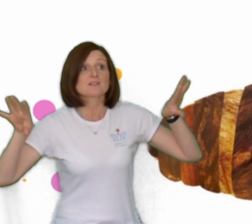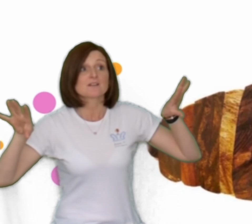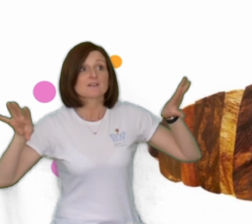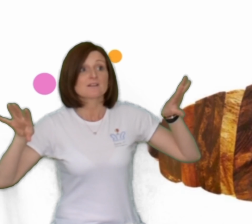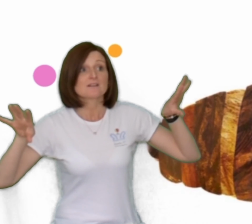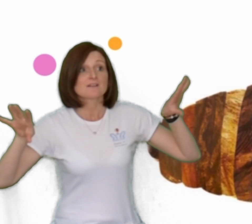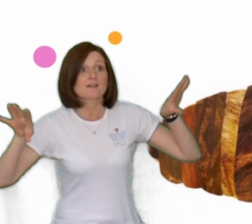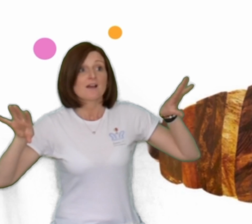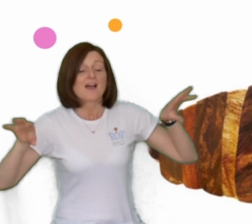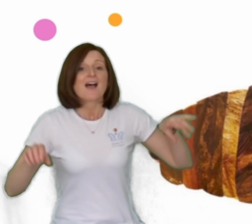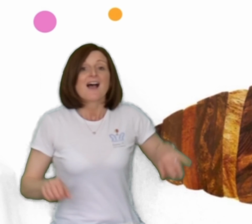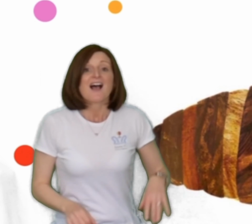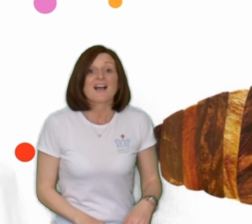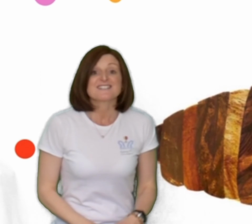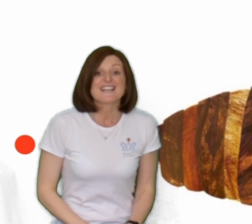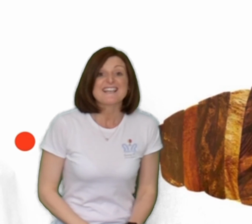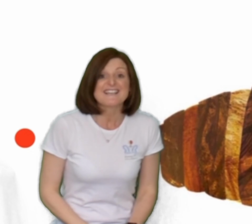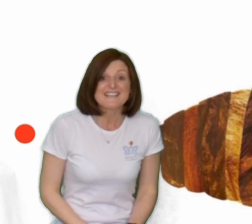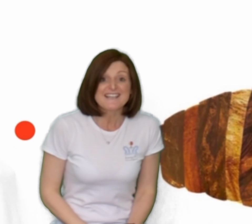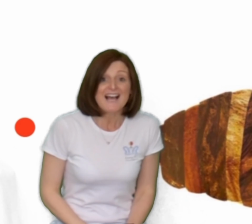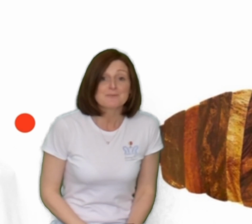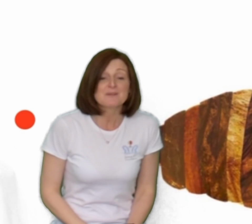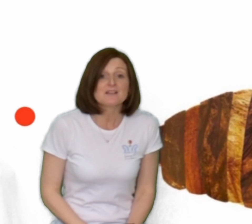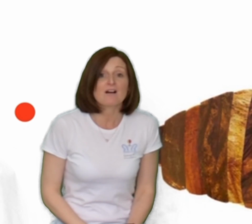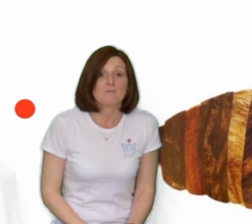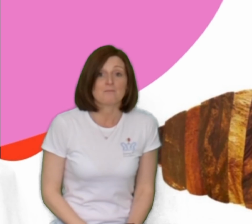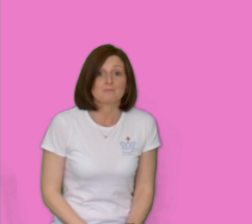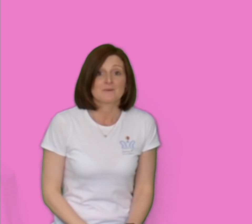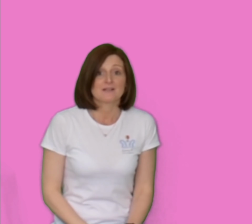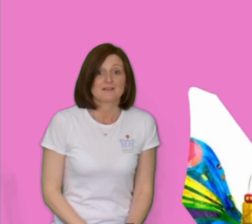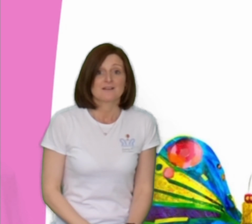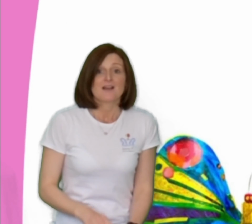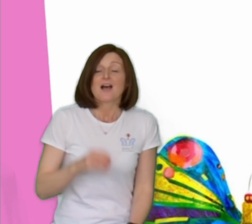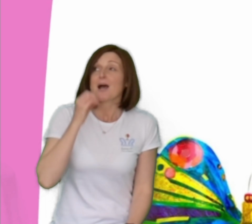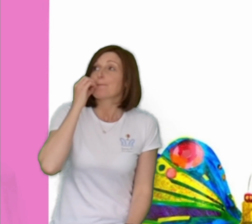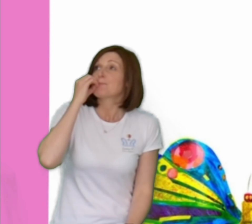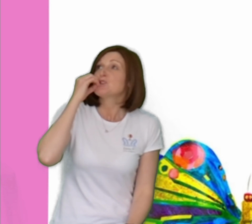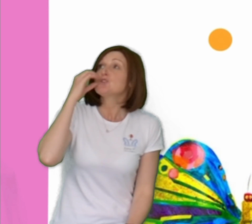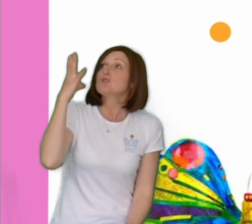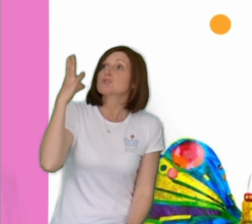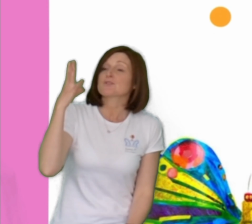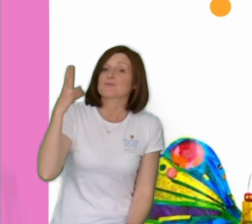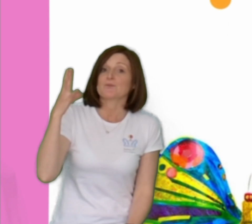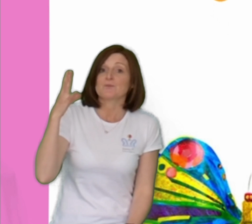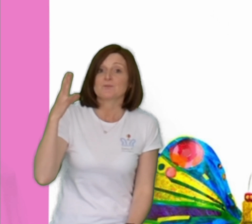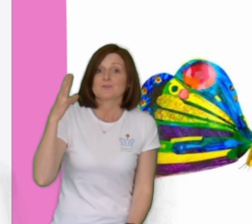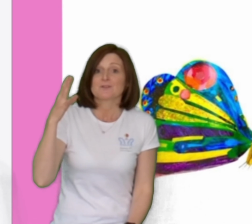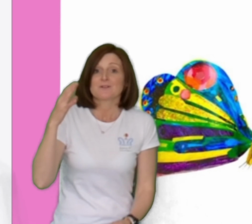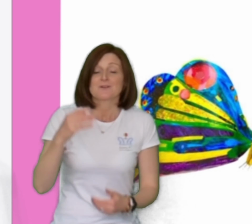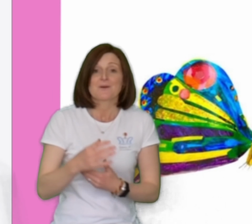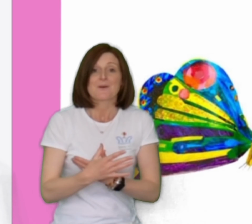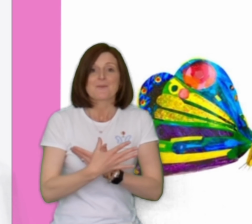out. And he had become a beautiful